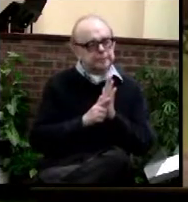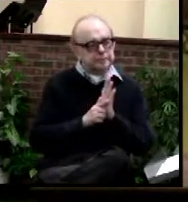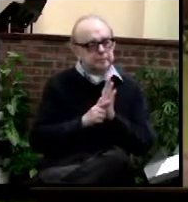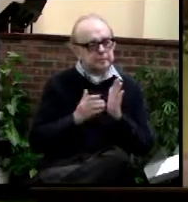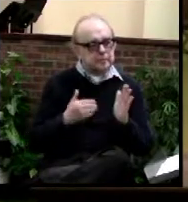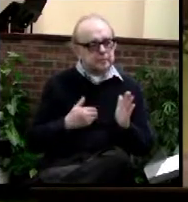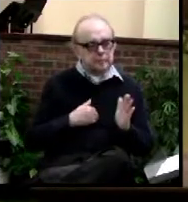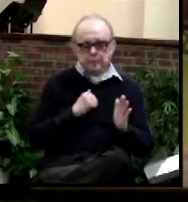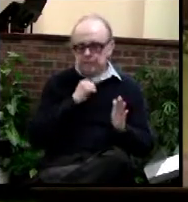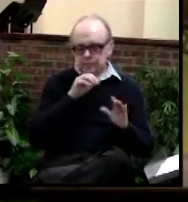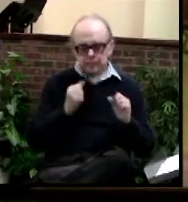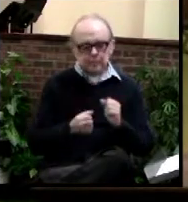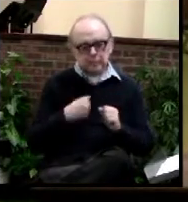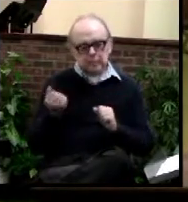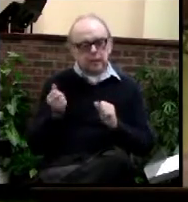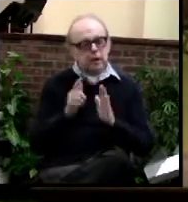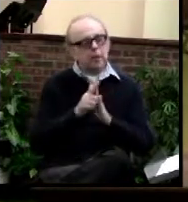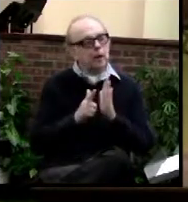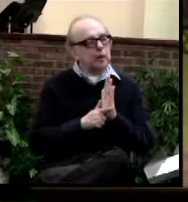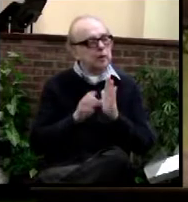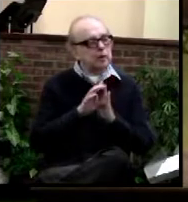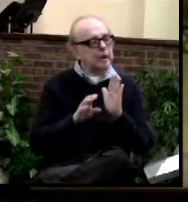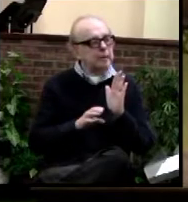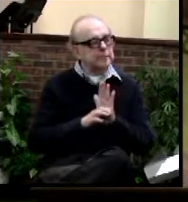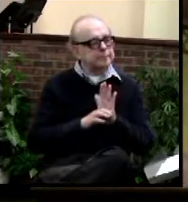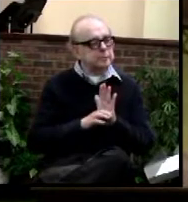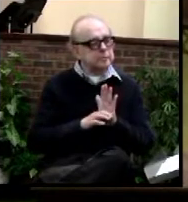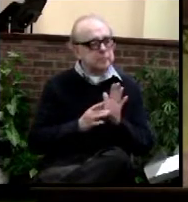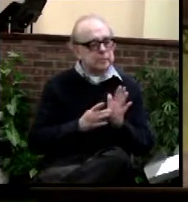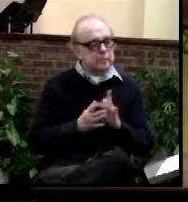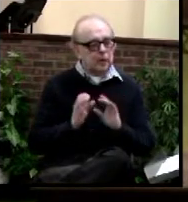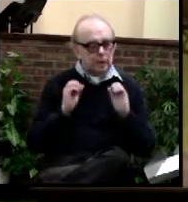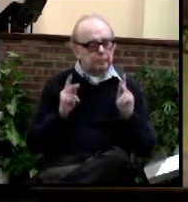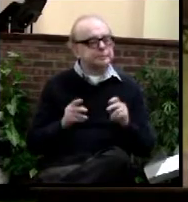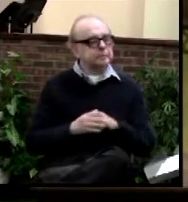not broken any of them." And Jesus said, "Okay,